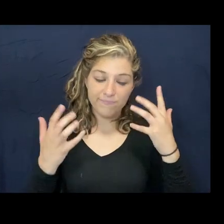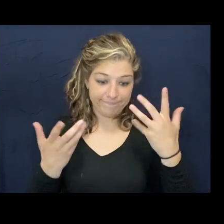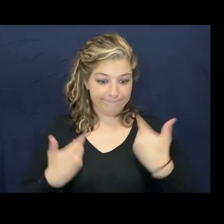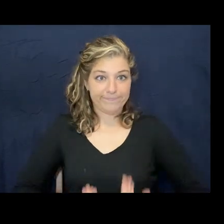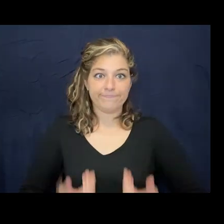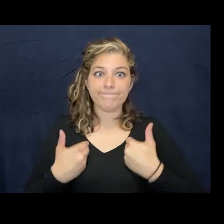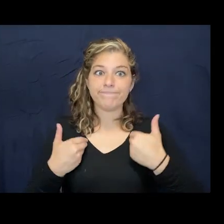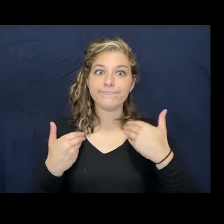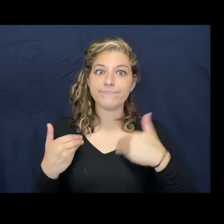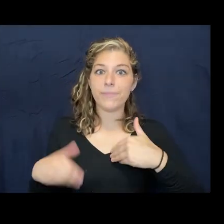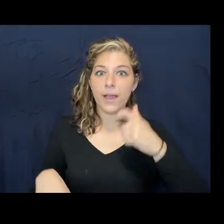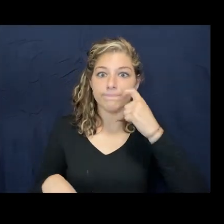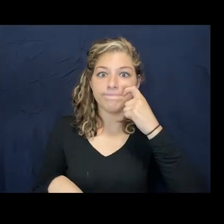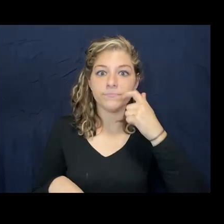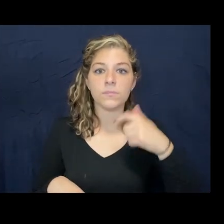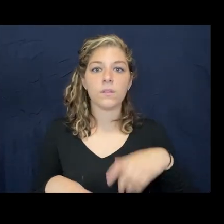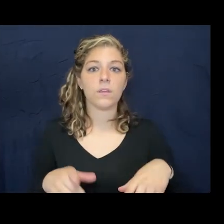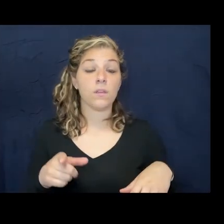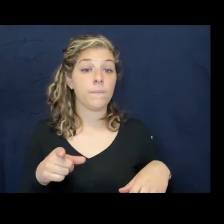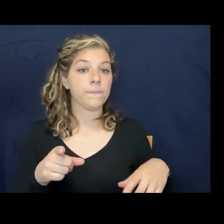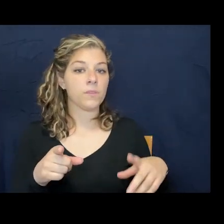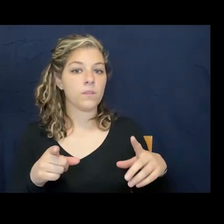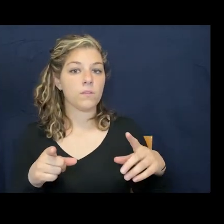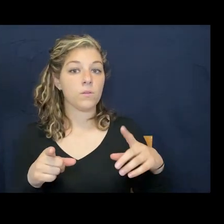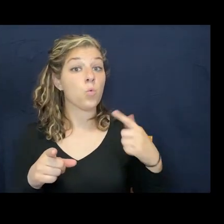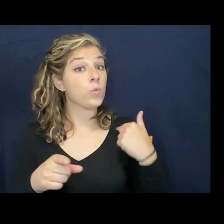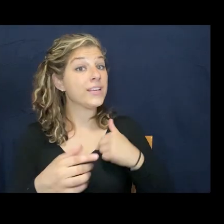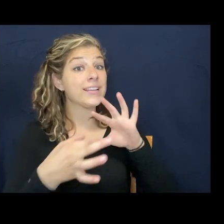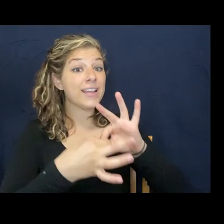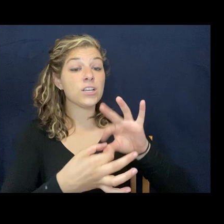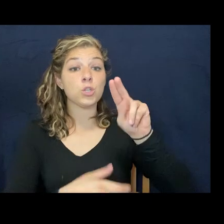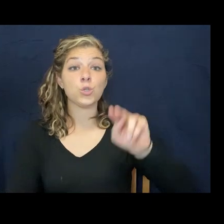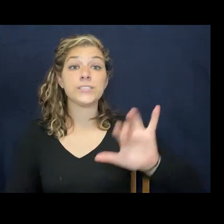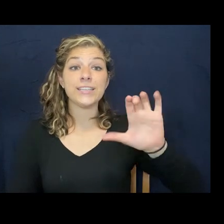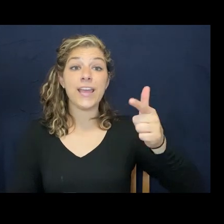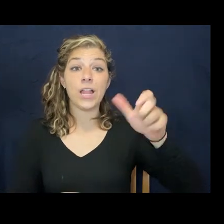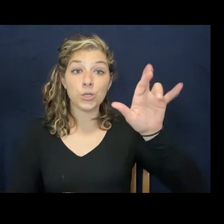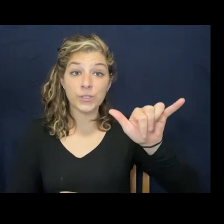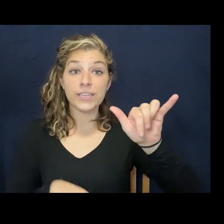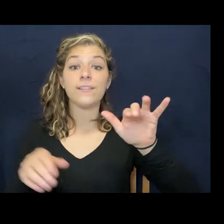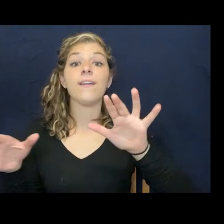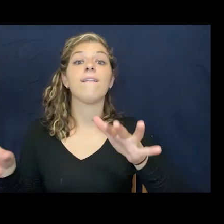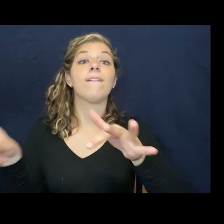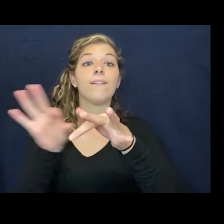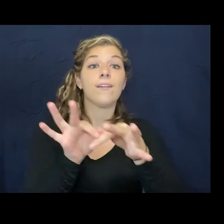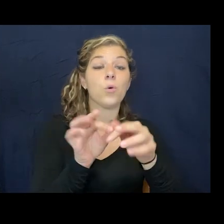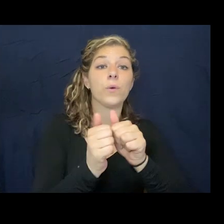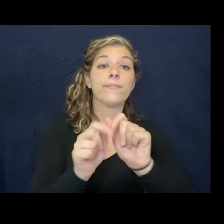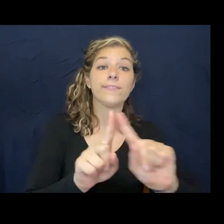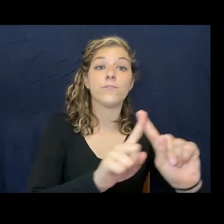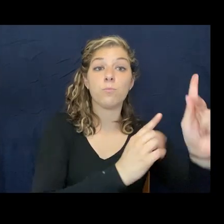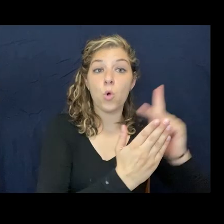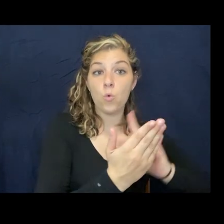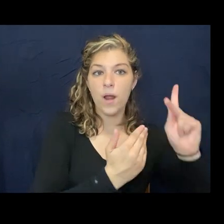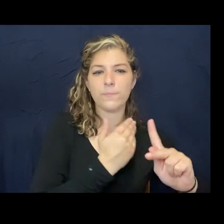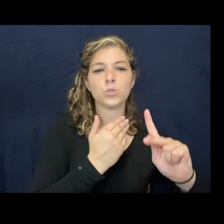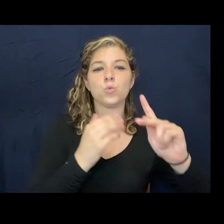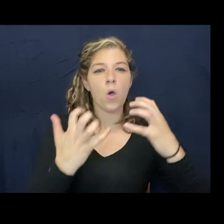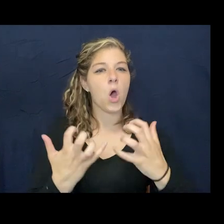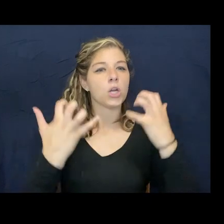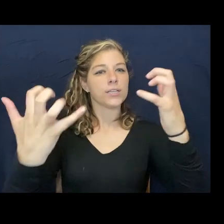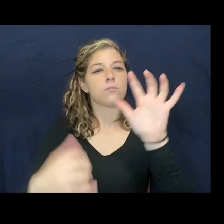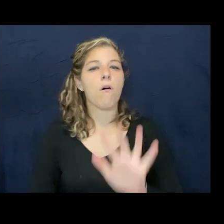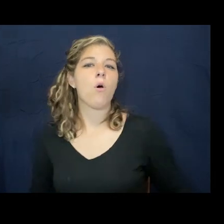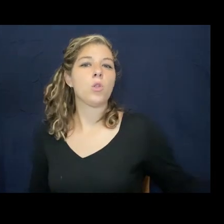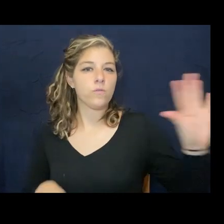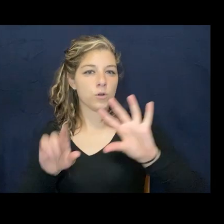had it for almost 50 years now. We were able to connect our New York City gallery as well as all of our programs to